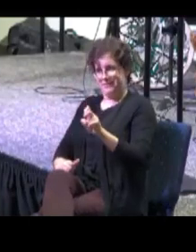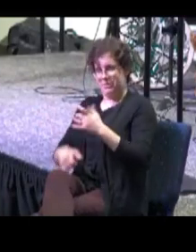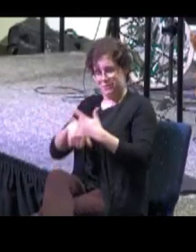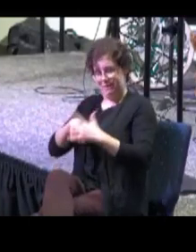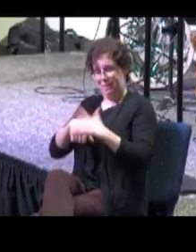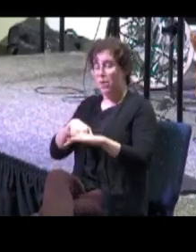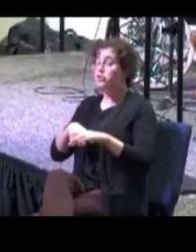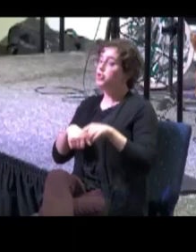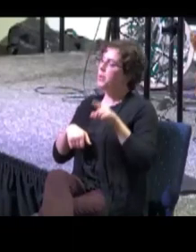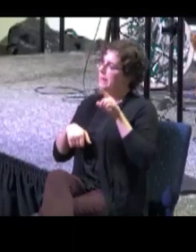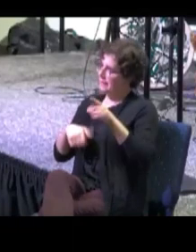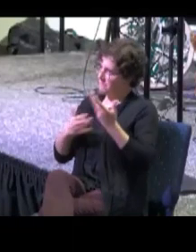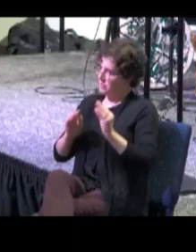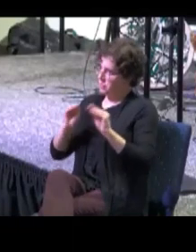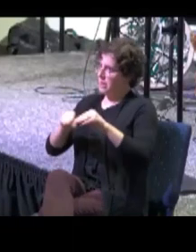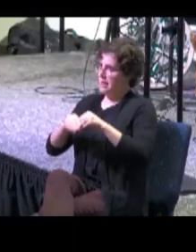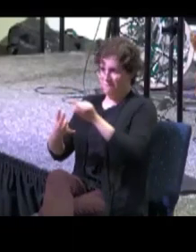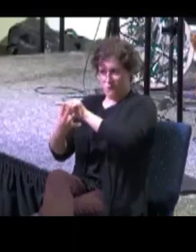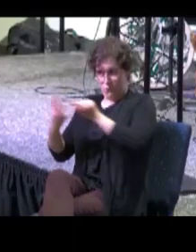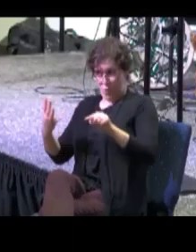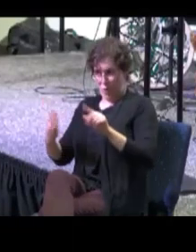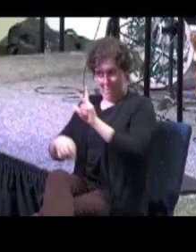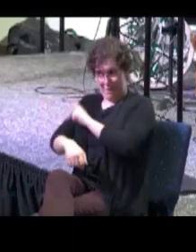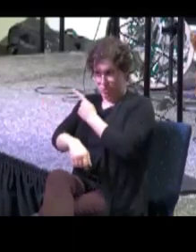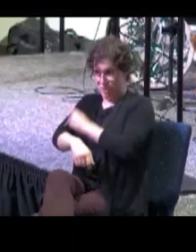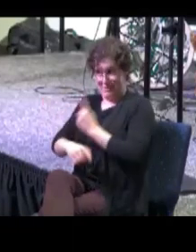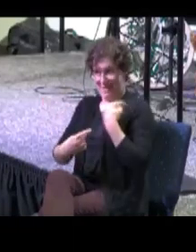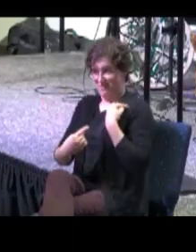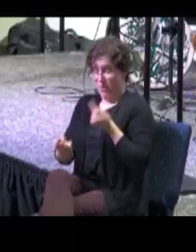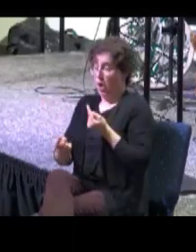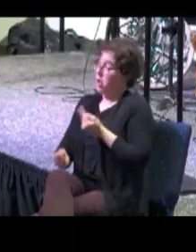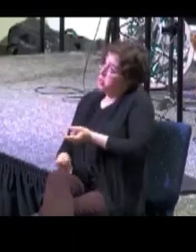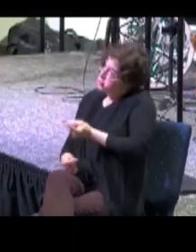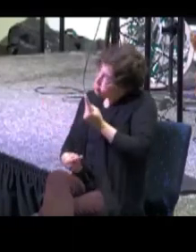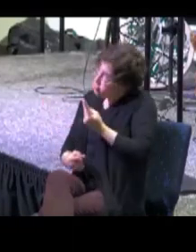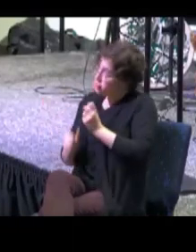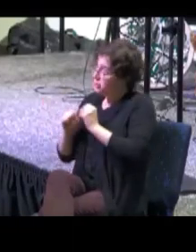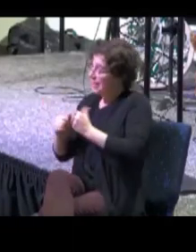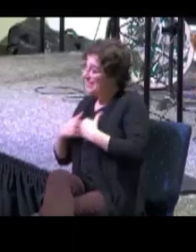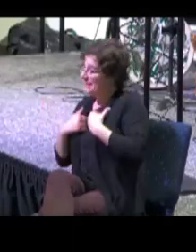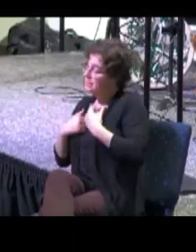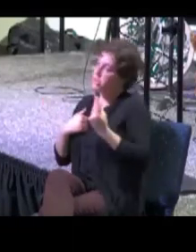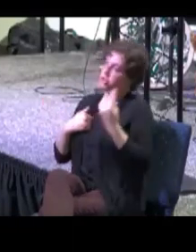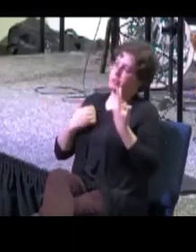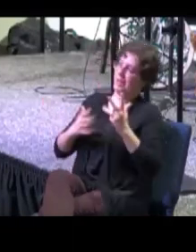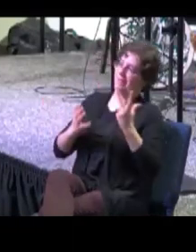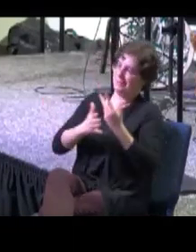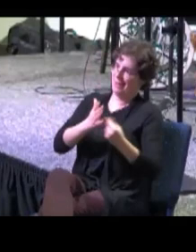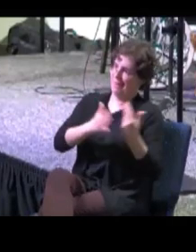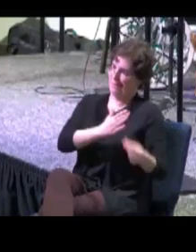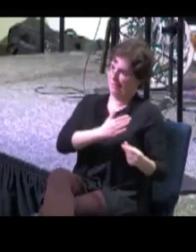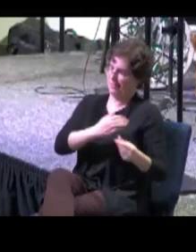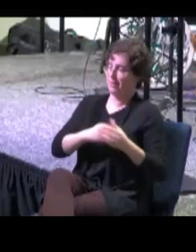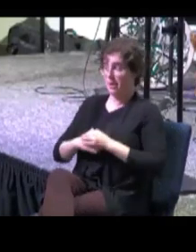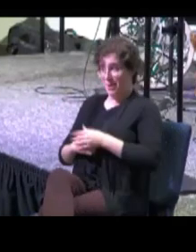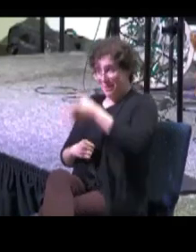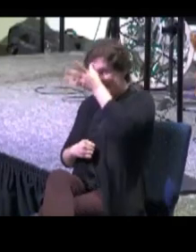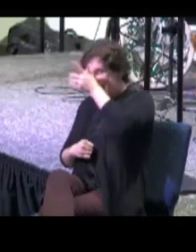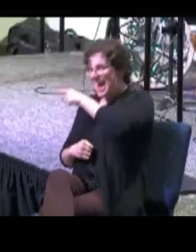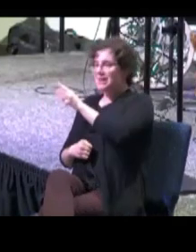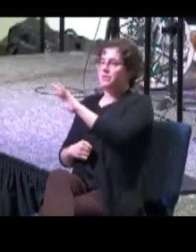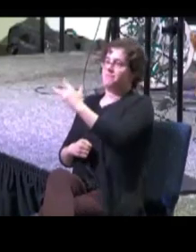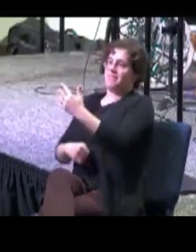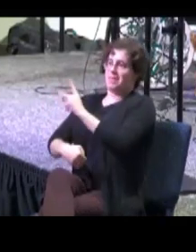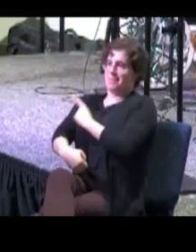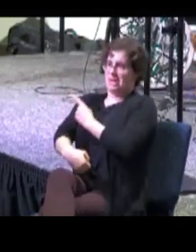put it into 4 patients. 2 had lived, and 2 had died. Dad was the 5th